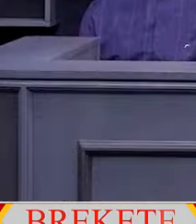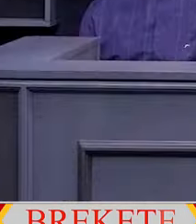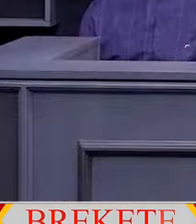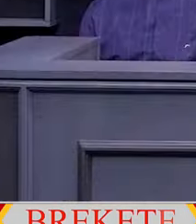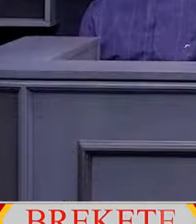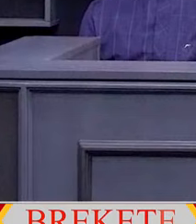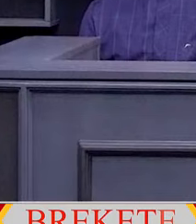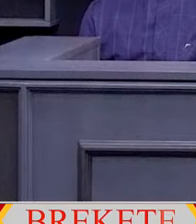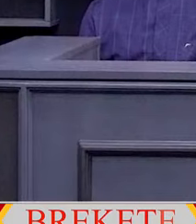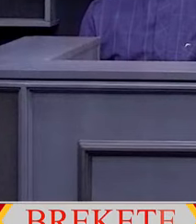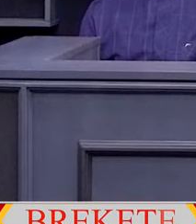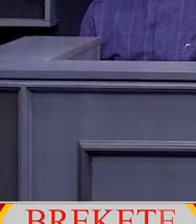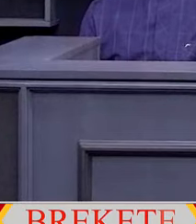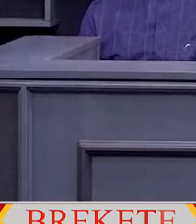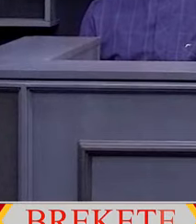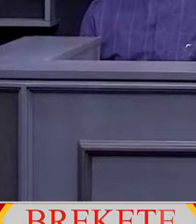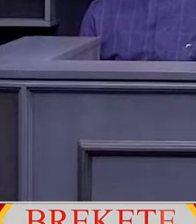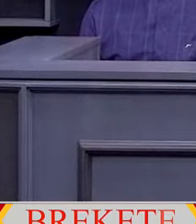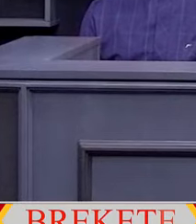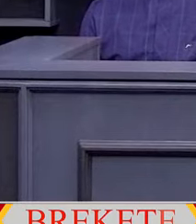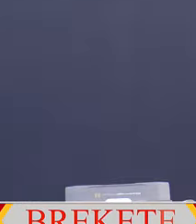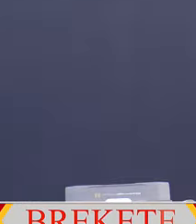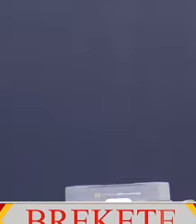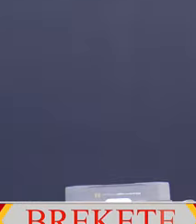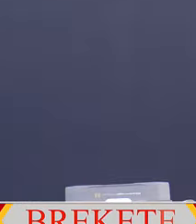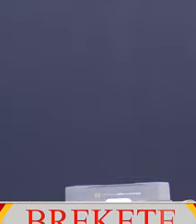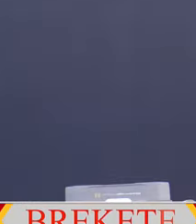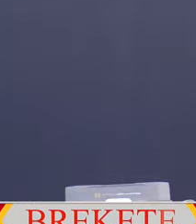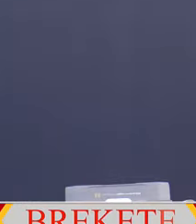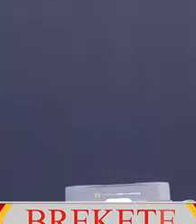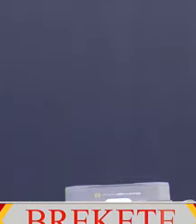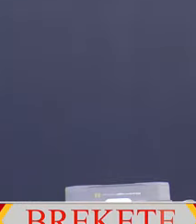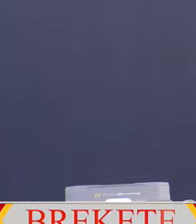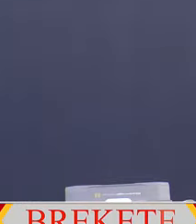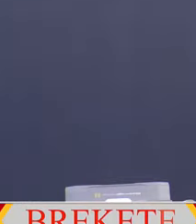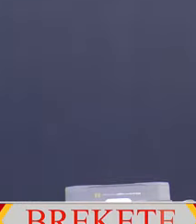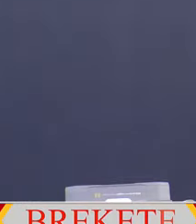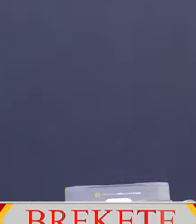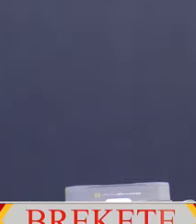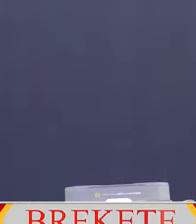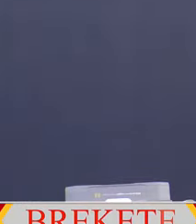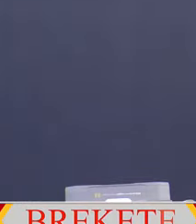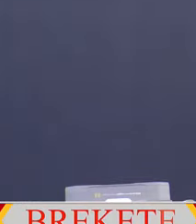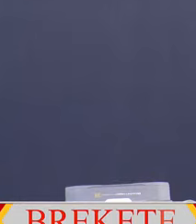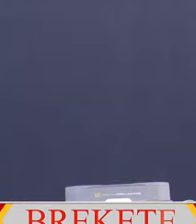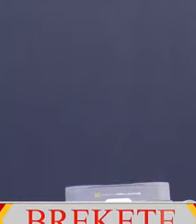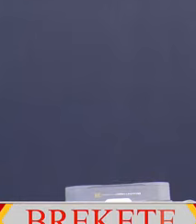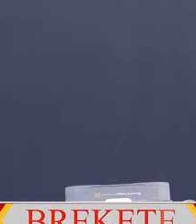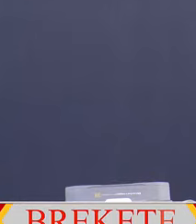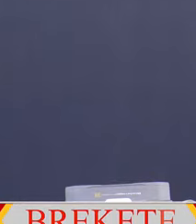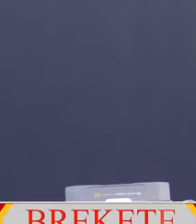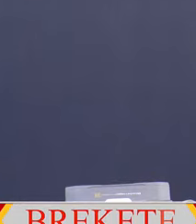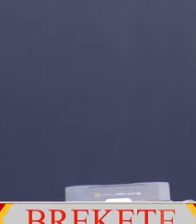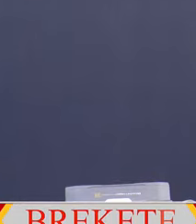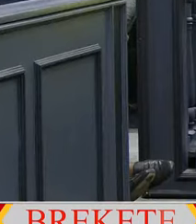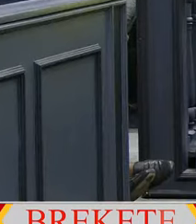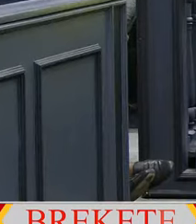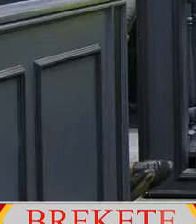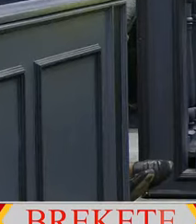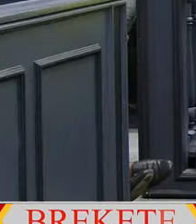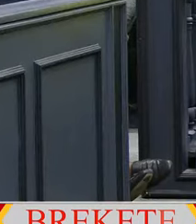morning, ordinary president. Good morning, gegu ge.